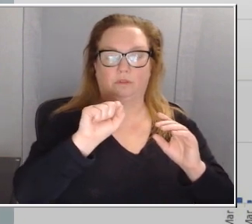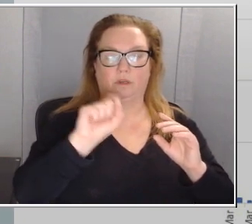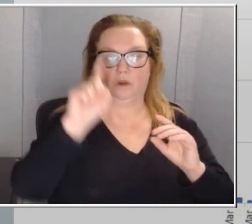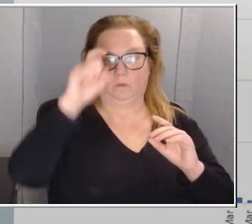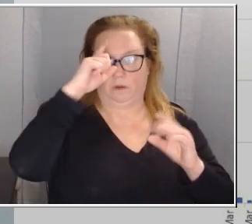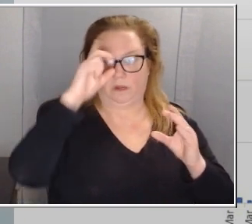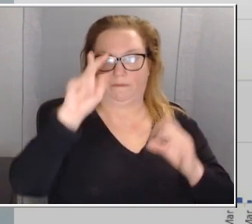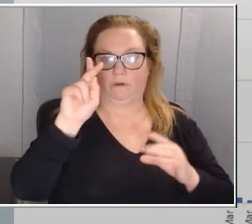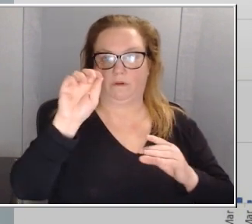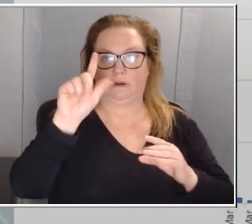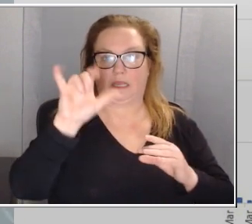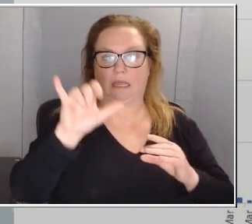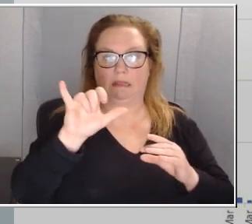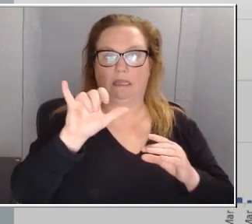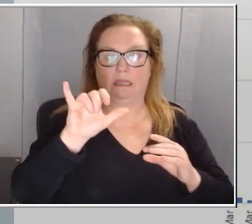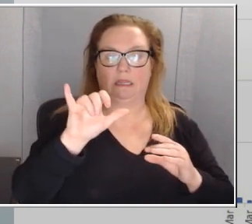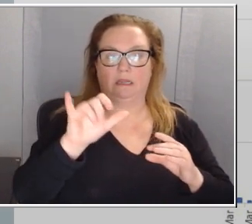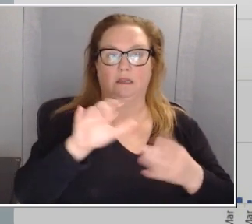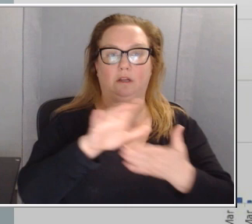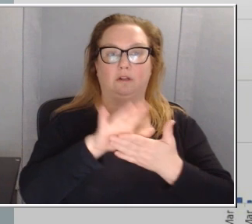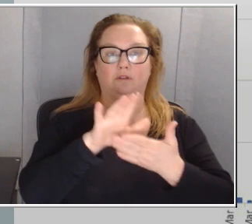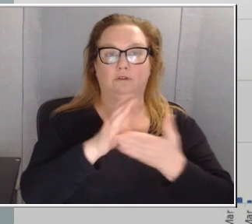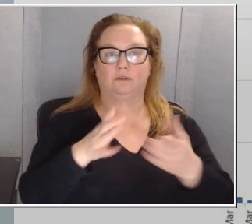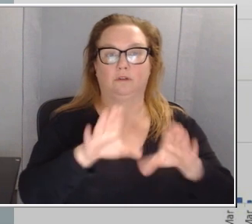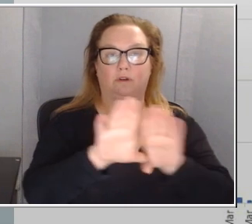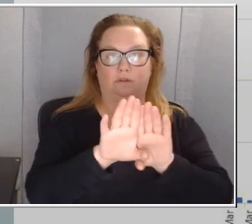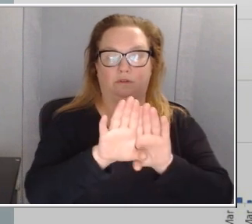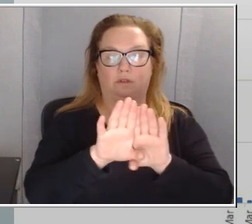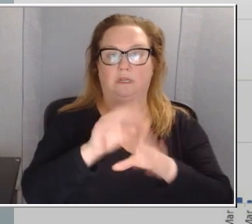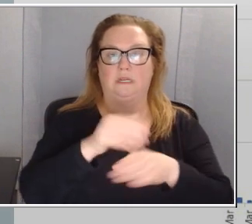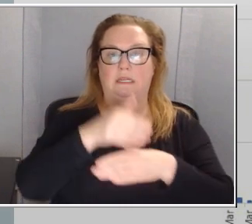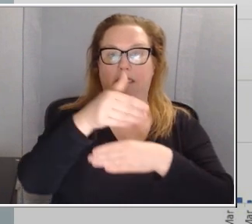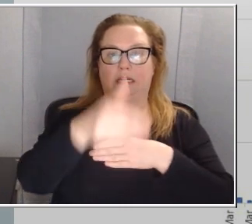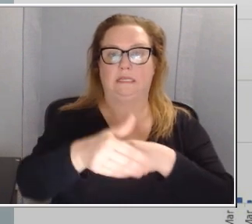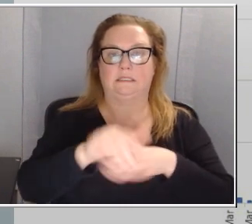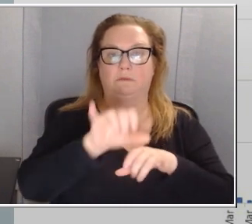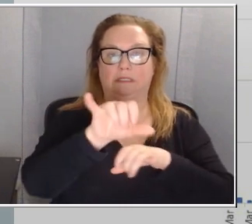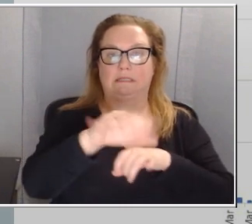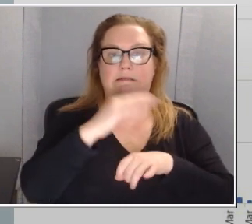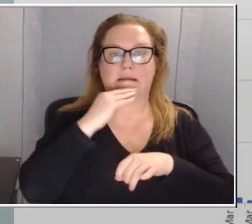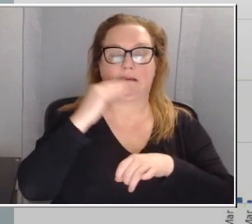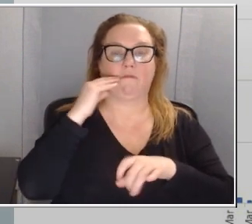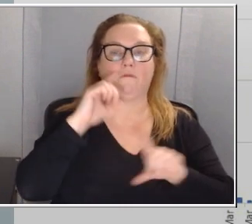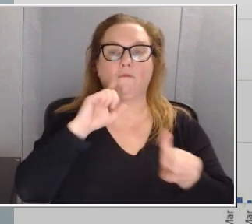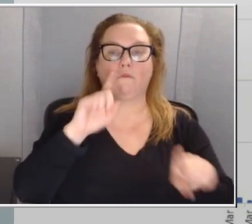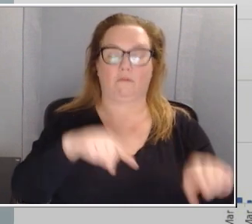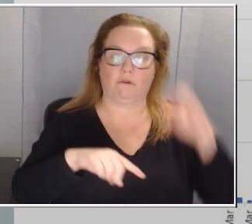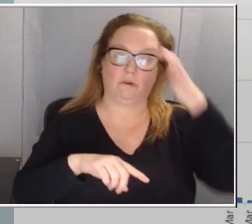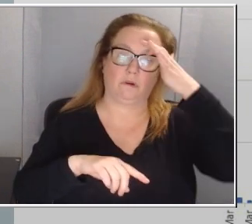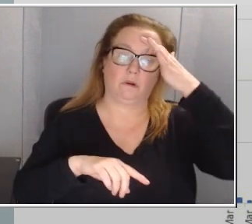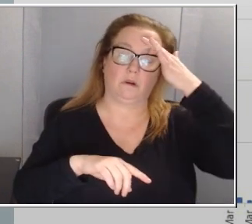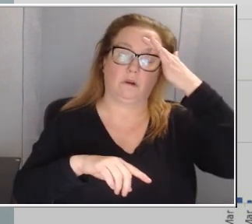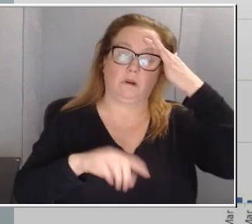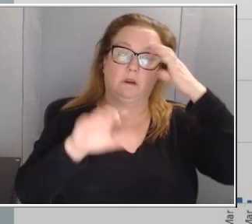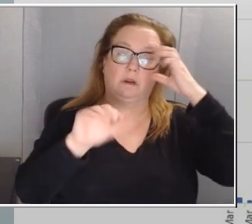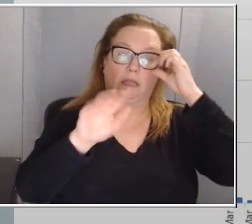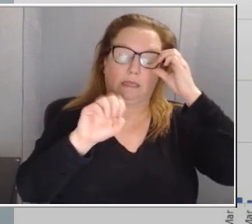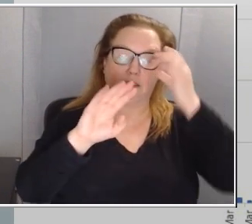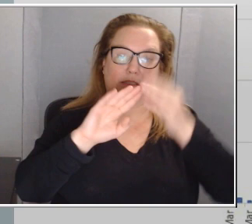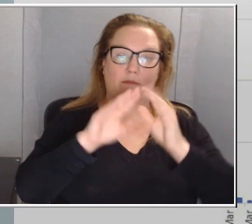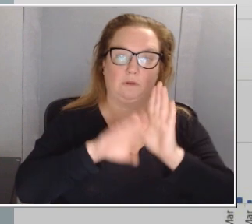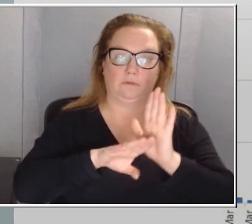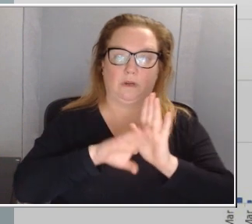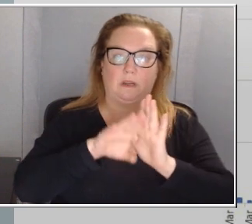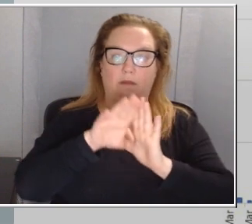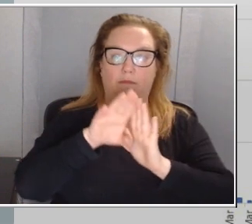in the school closure. The next one was essentially a stay-at-home order. Cases continued to rise for a while, but as